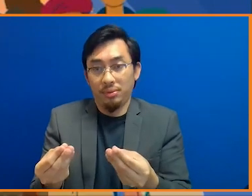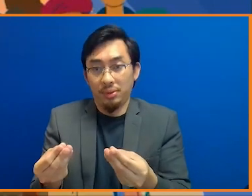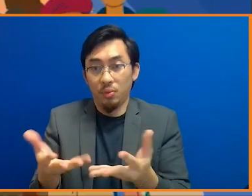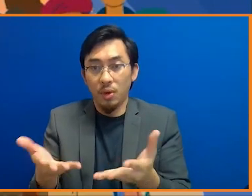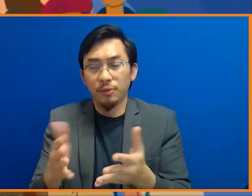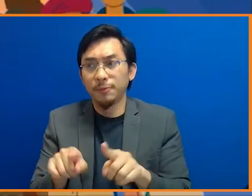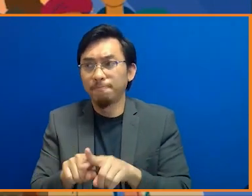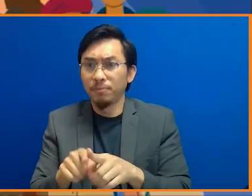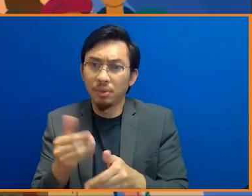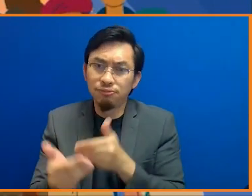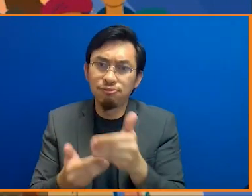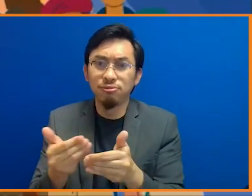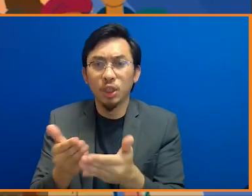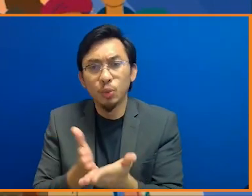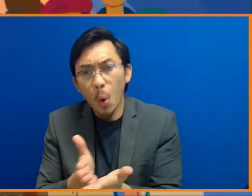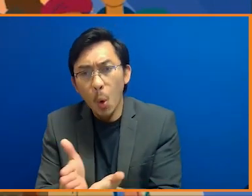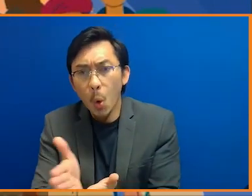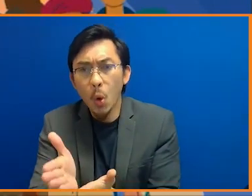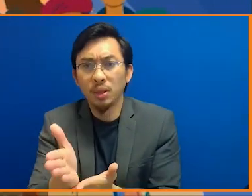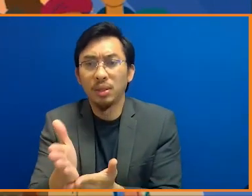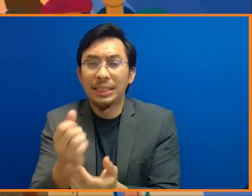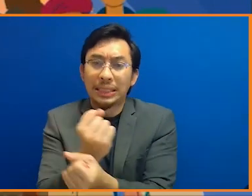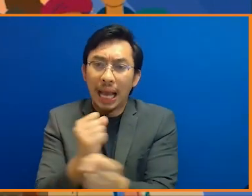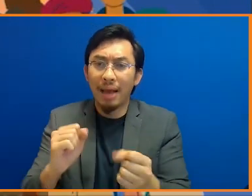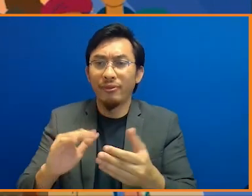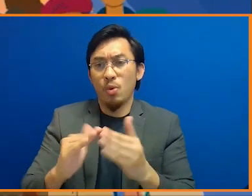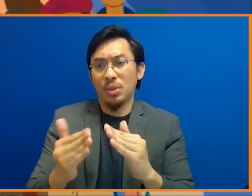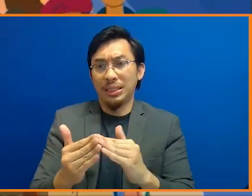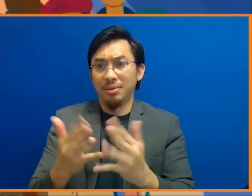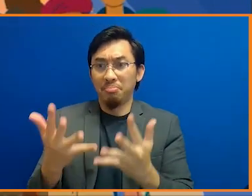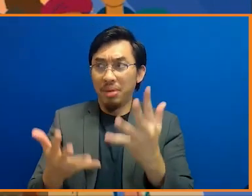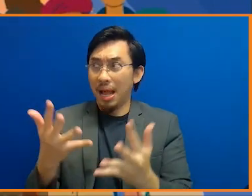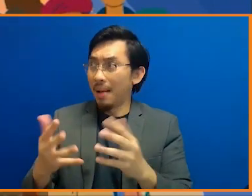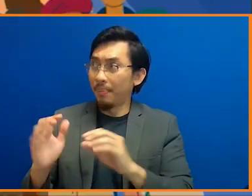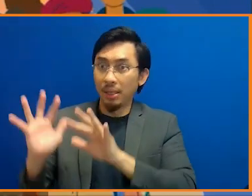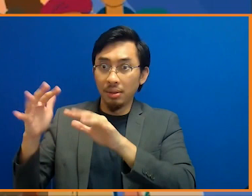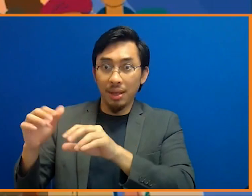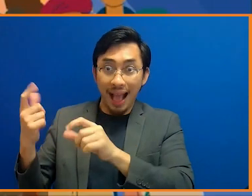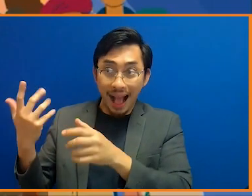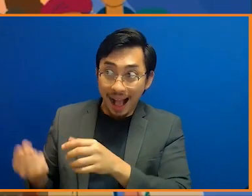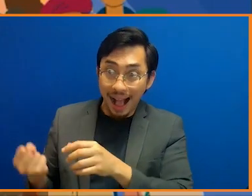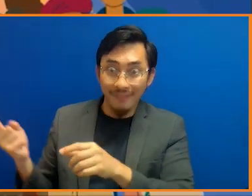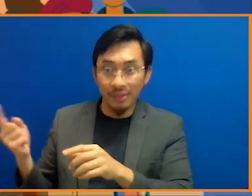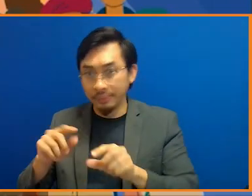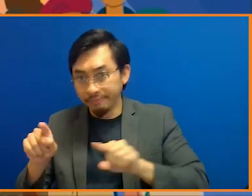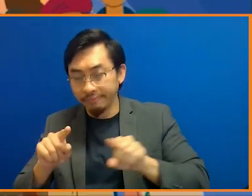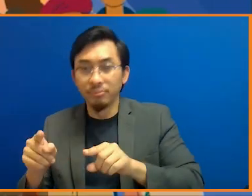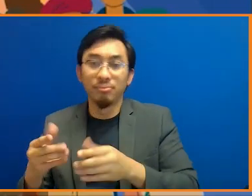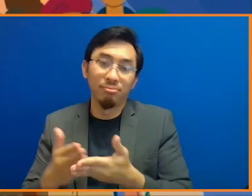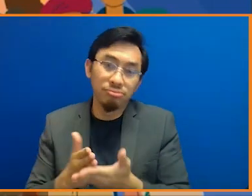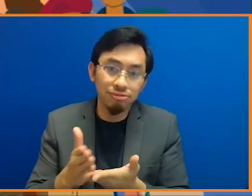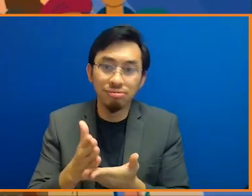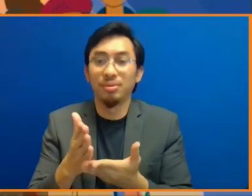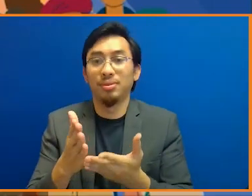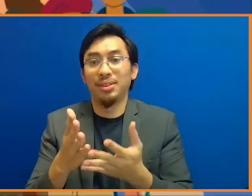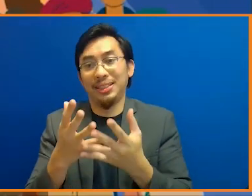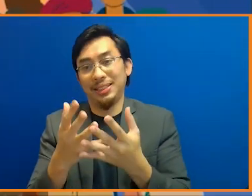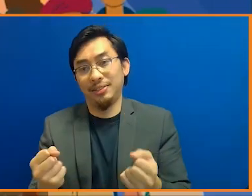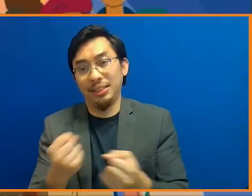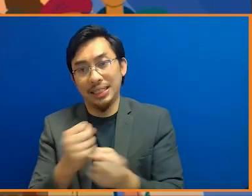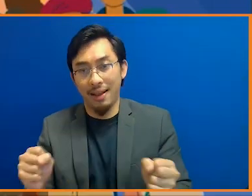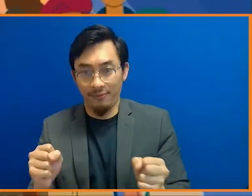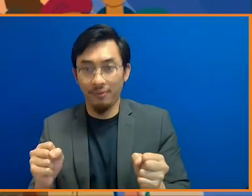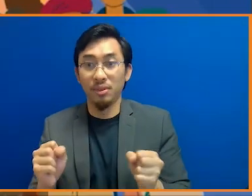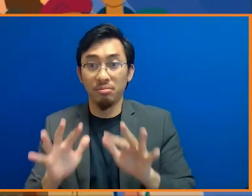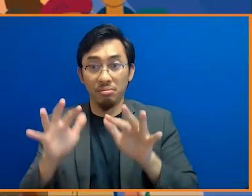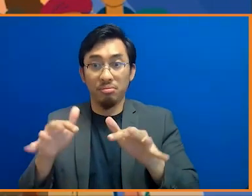smooth and on time process to save community from potential tsunami affected areas. So that's the aim of having